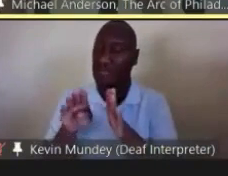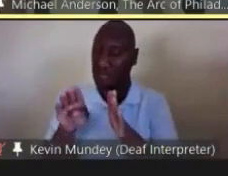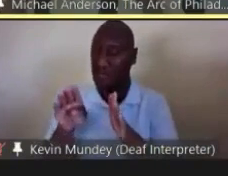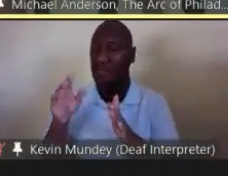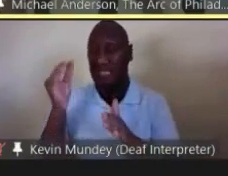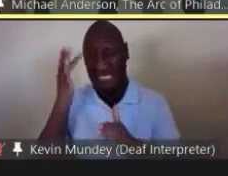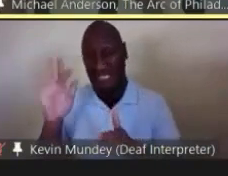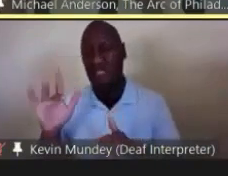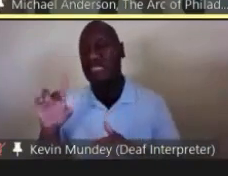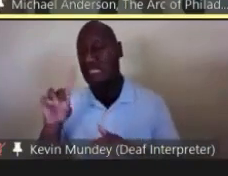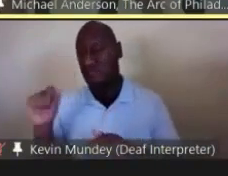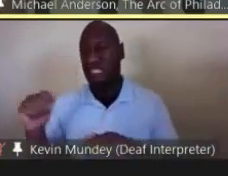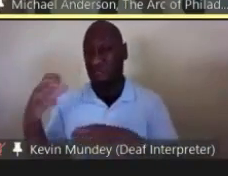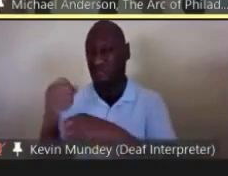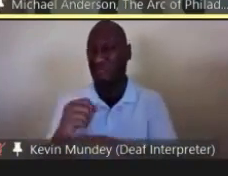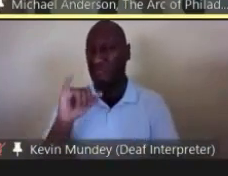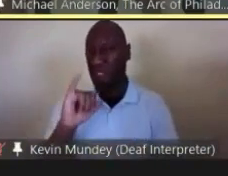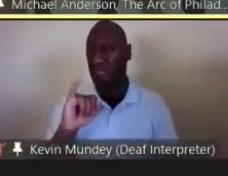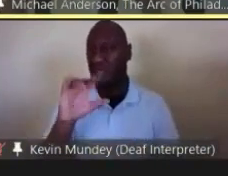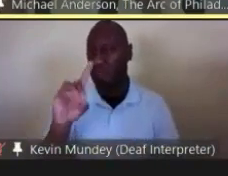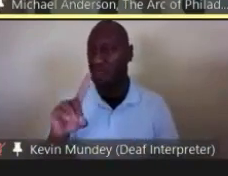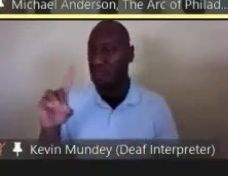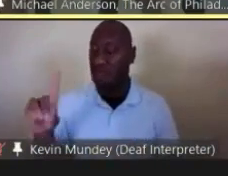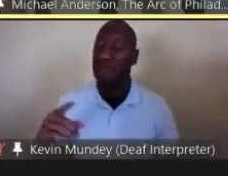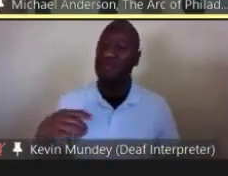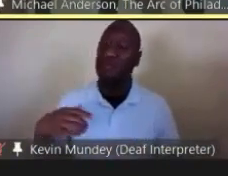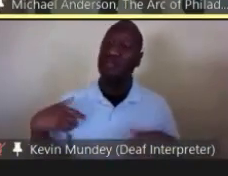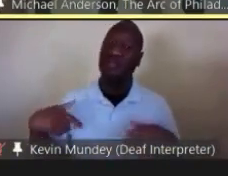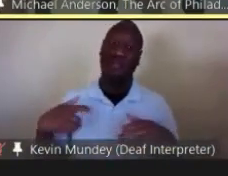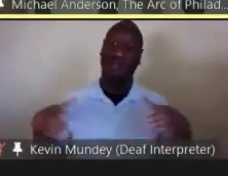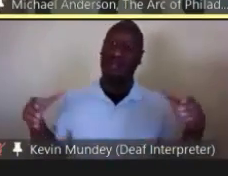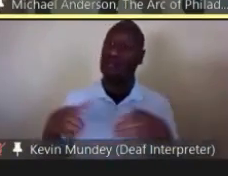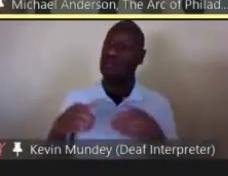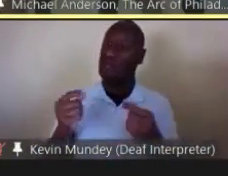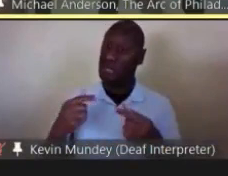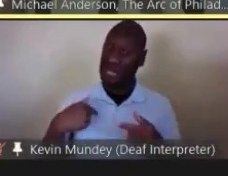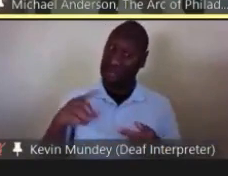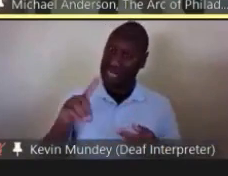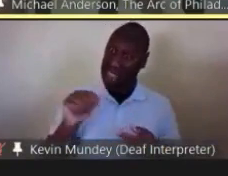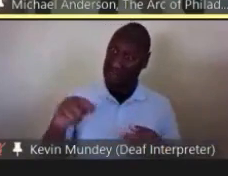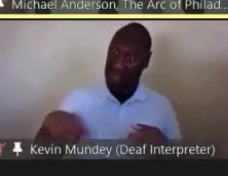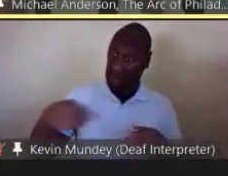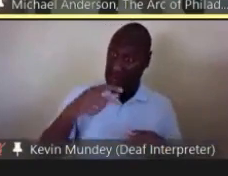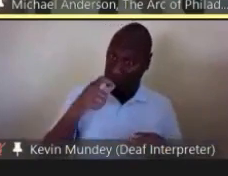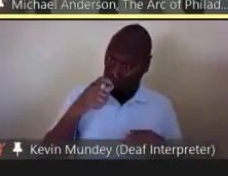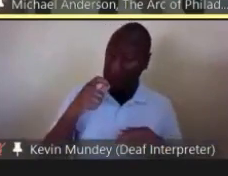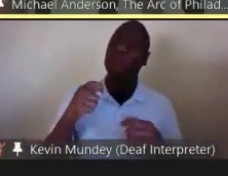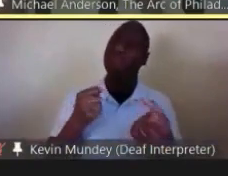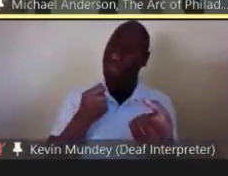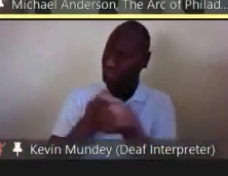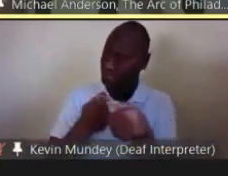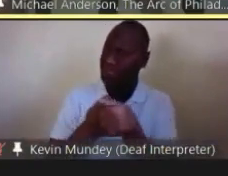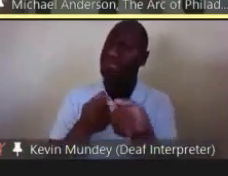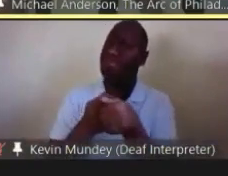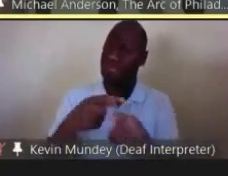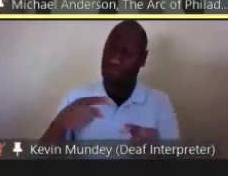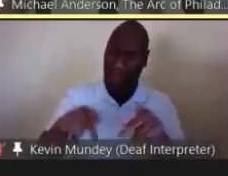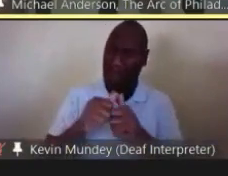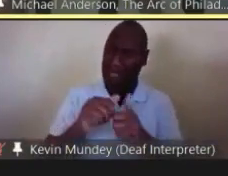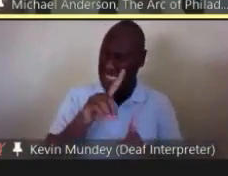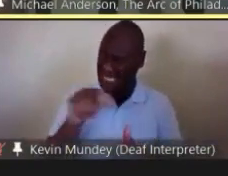team guides people with disabilities through advocacy and the